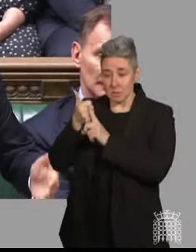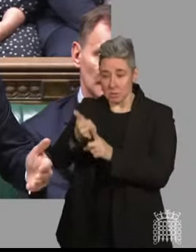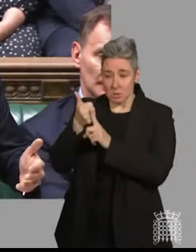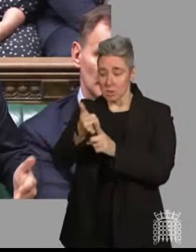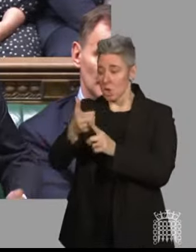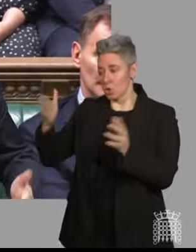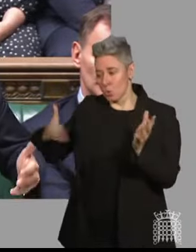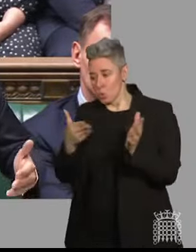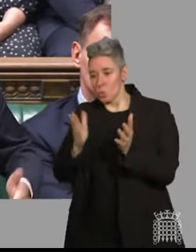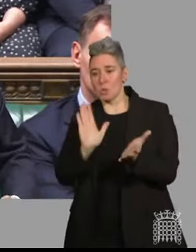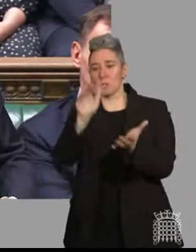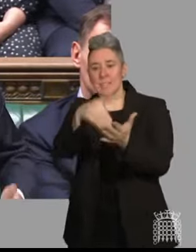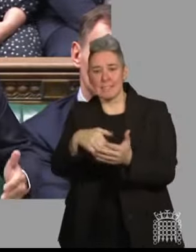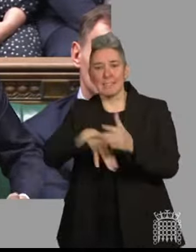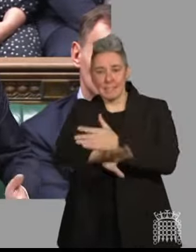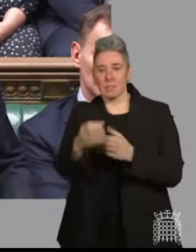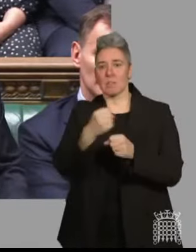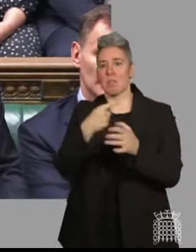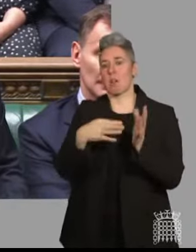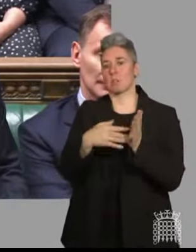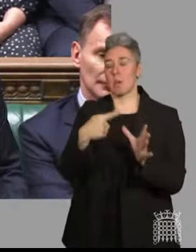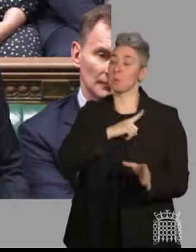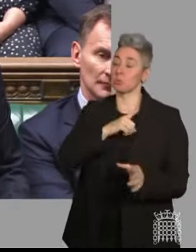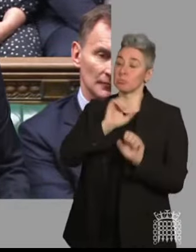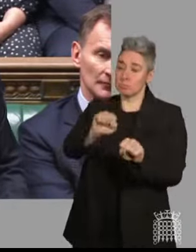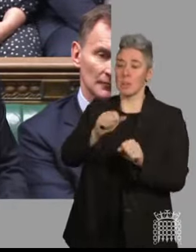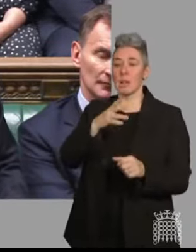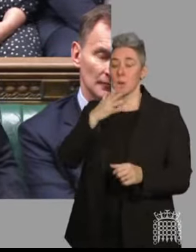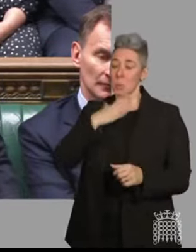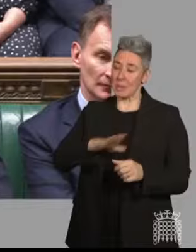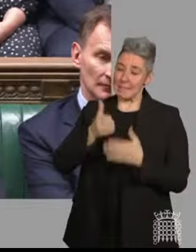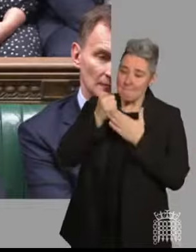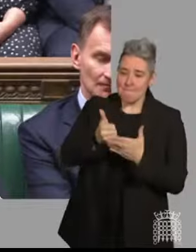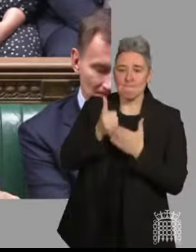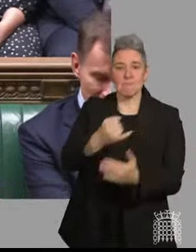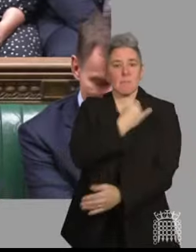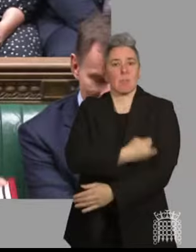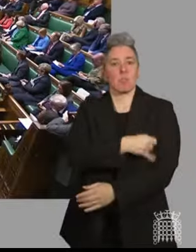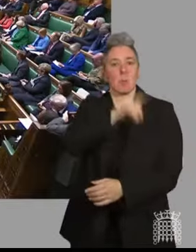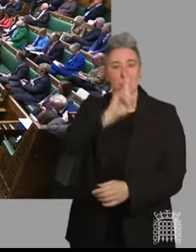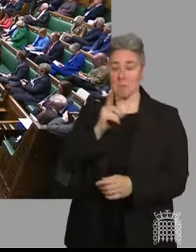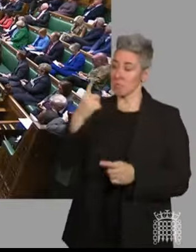people, and we should be proud in this House that the United Kingdom is playing a leading role in making that